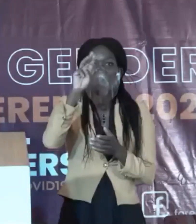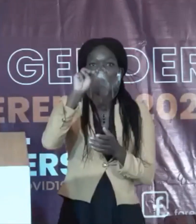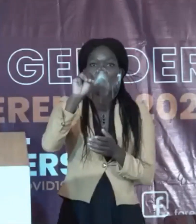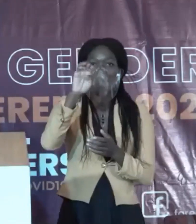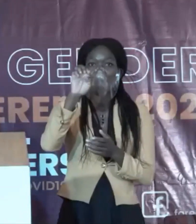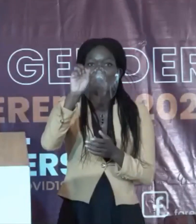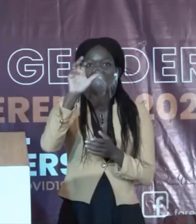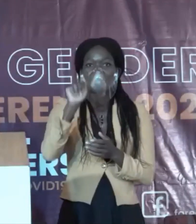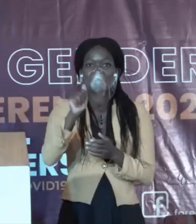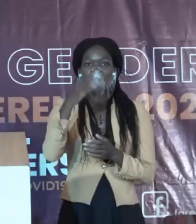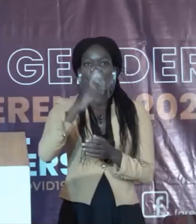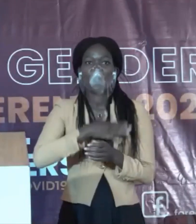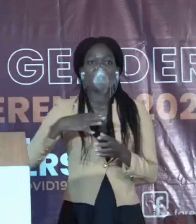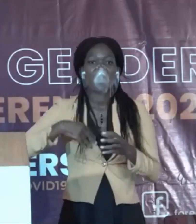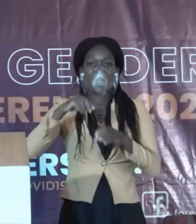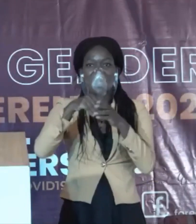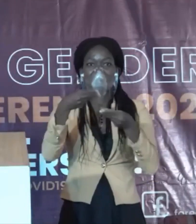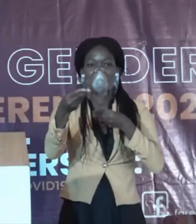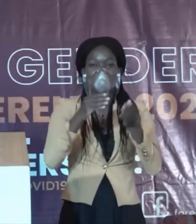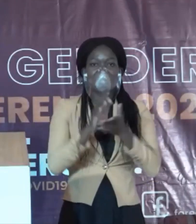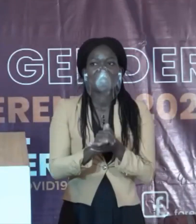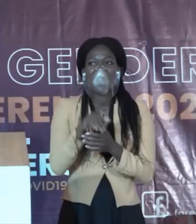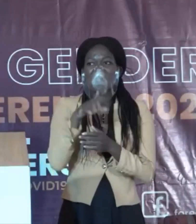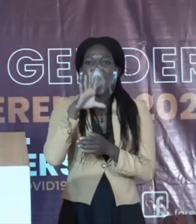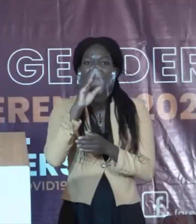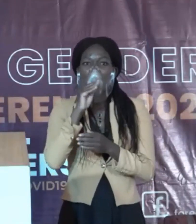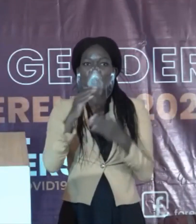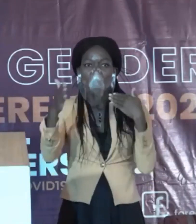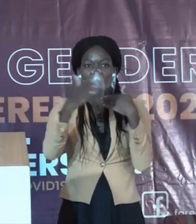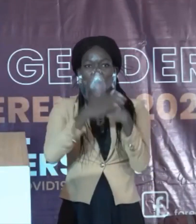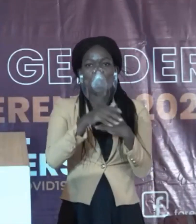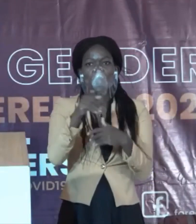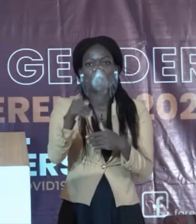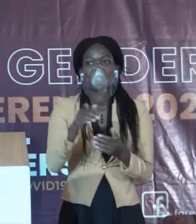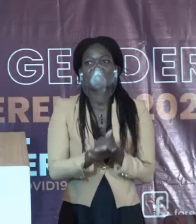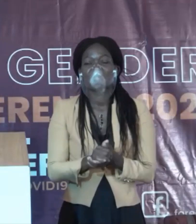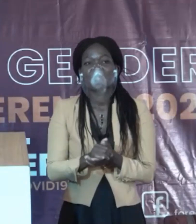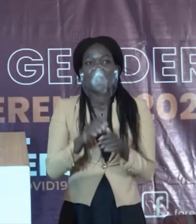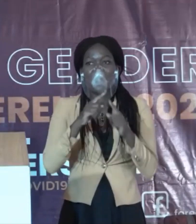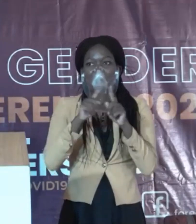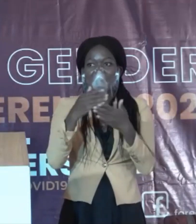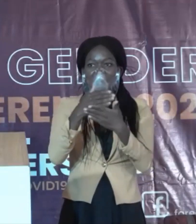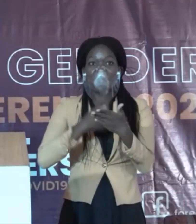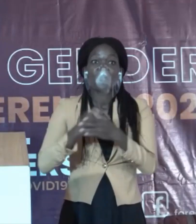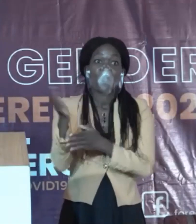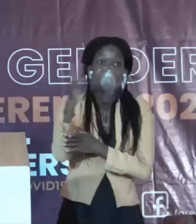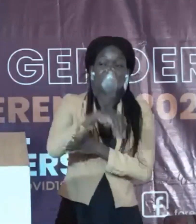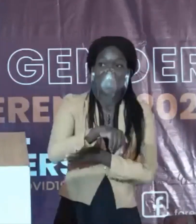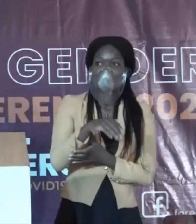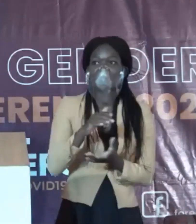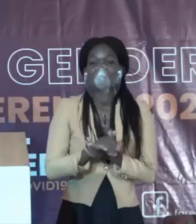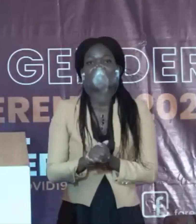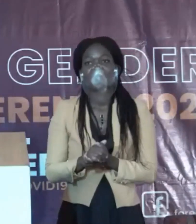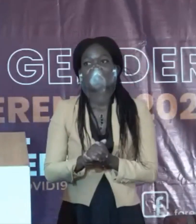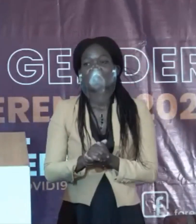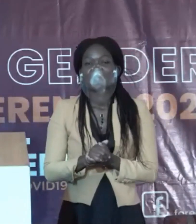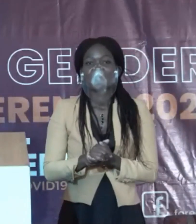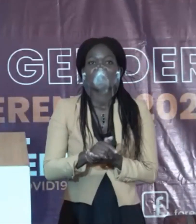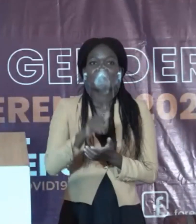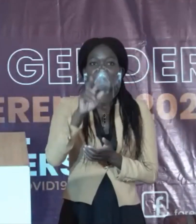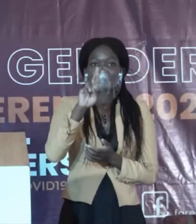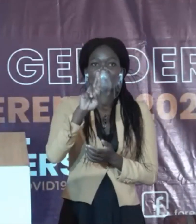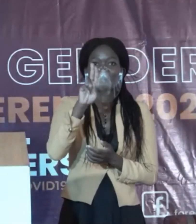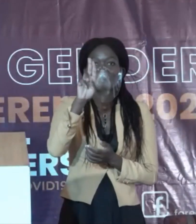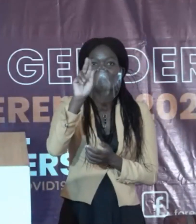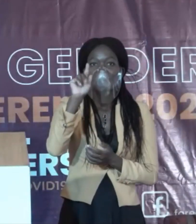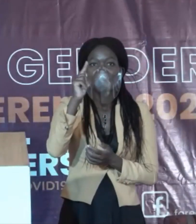one that is going to make the closing remarks. But before she comes on the podium, Ruth